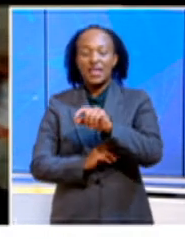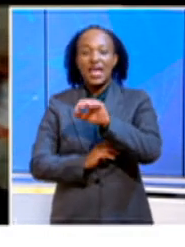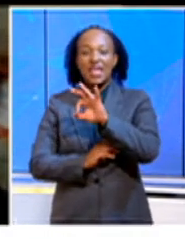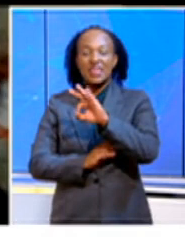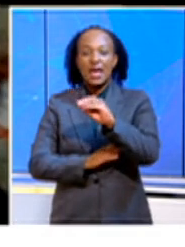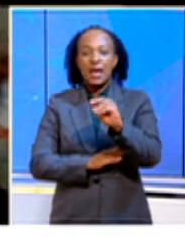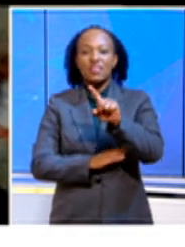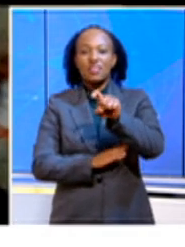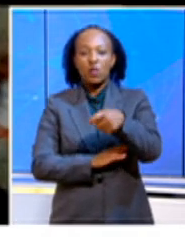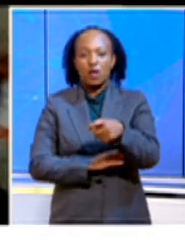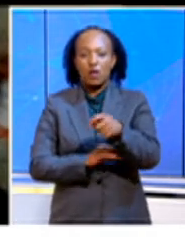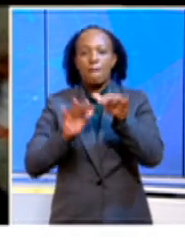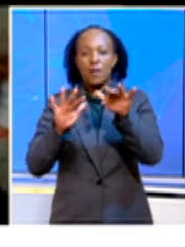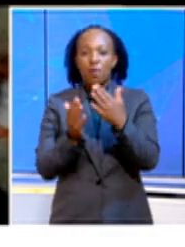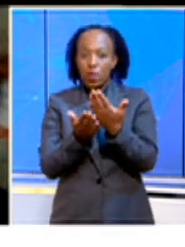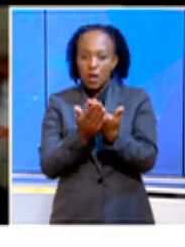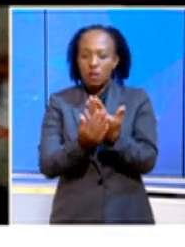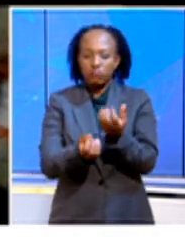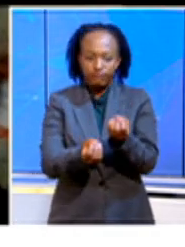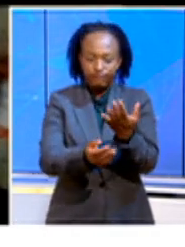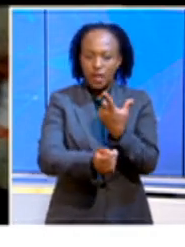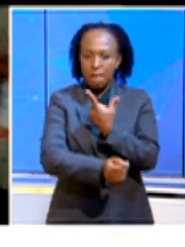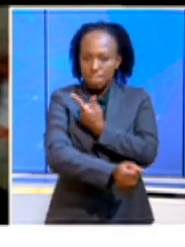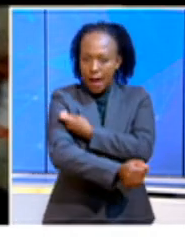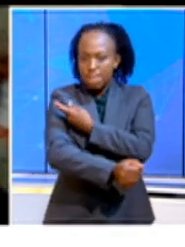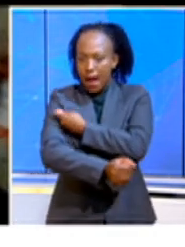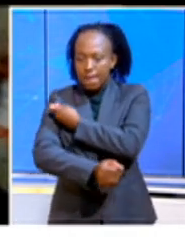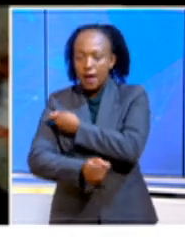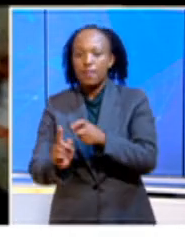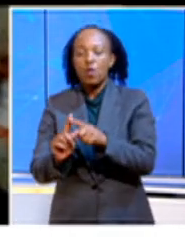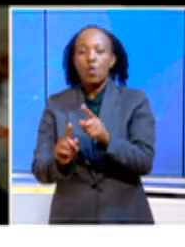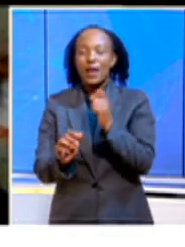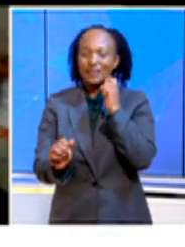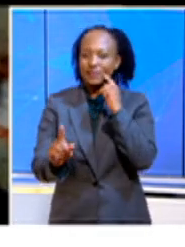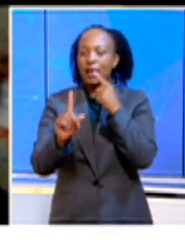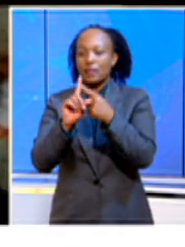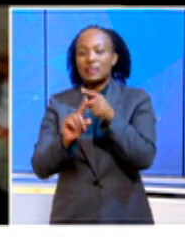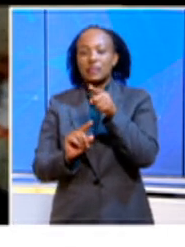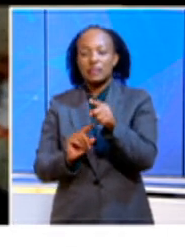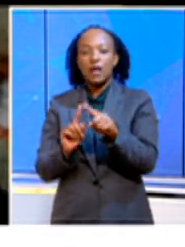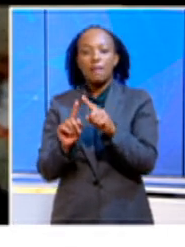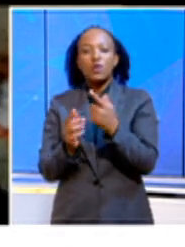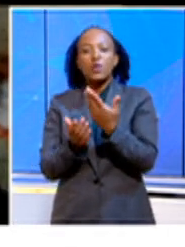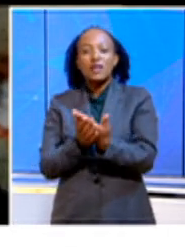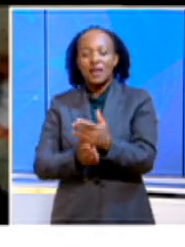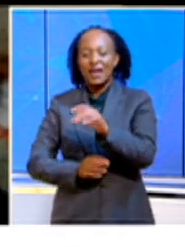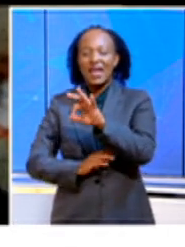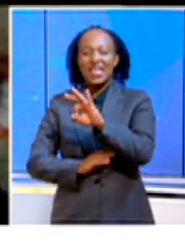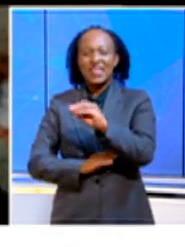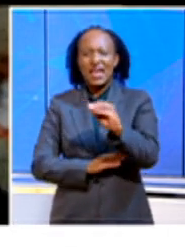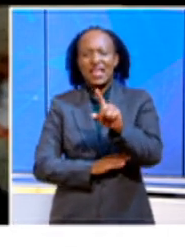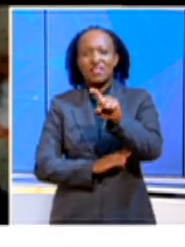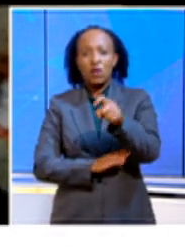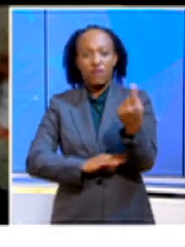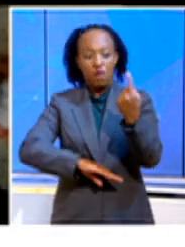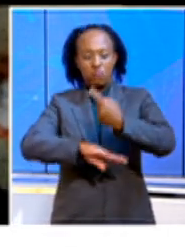300,000 people a day. An interim target is about 200,000, but I think South Africa can definitely do 300,000 or even